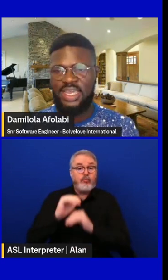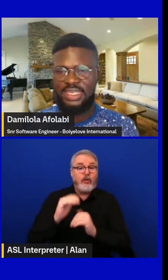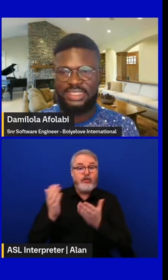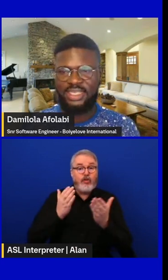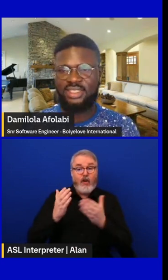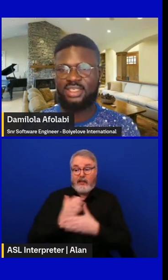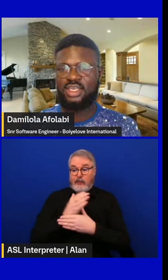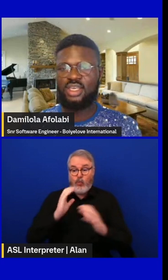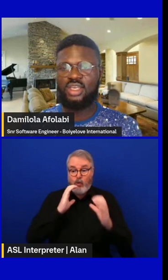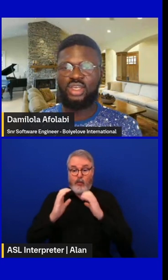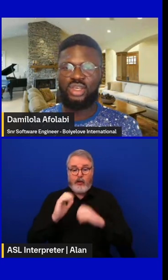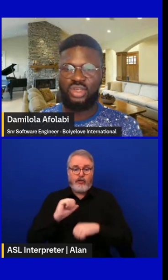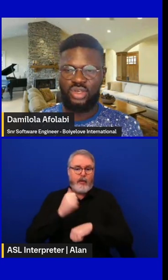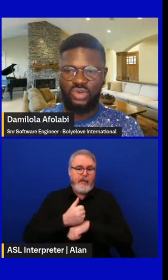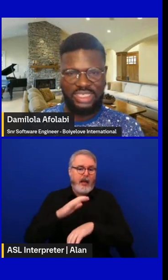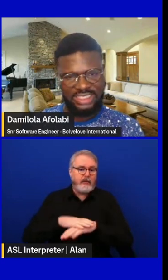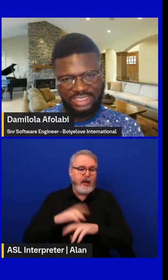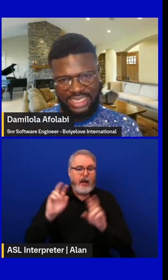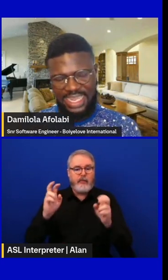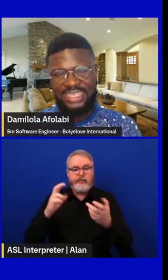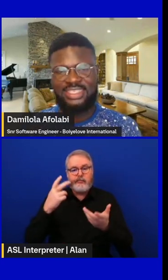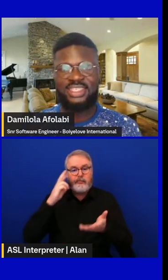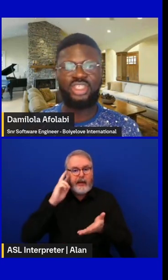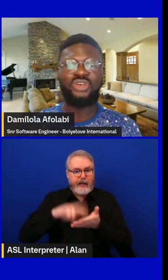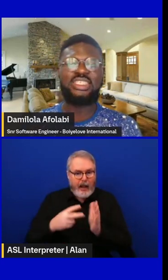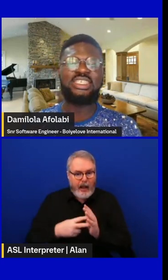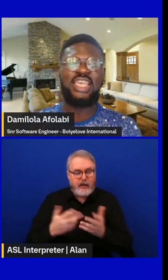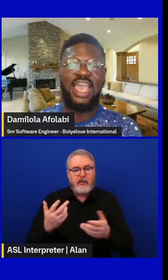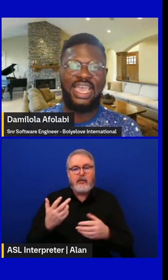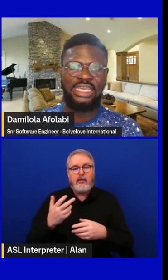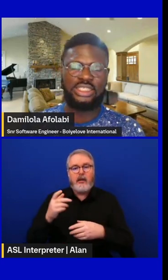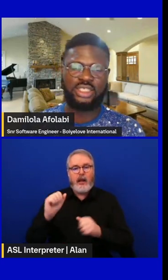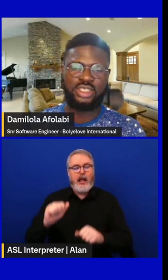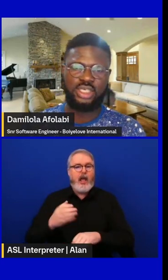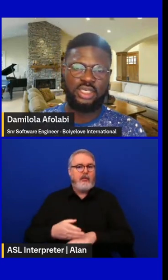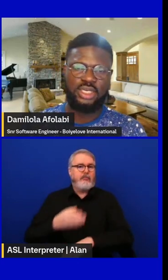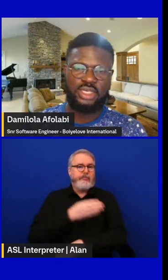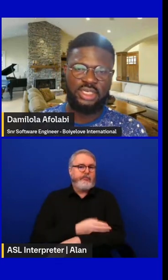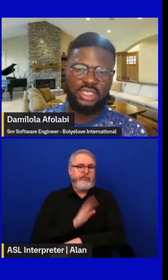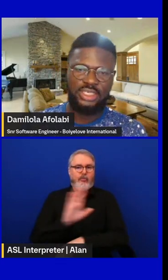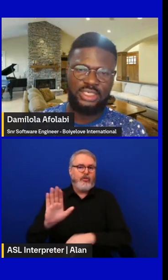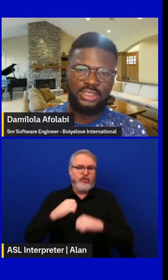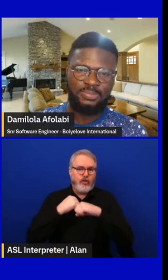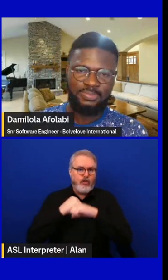on intent, which enhances security and